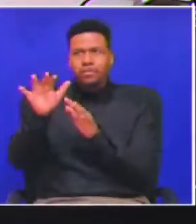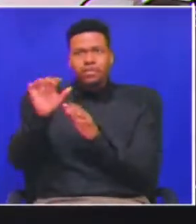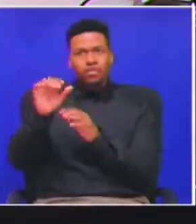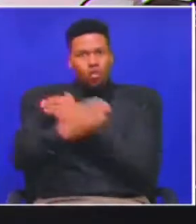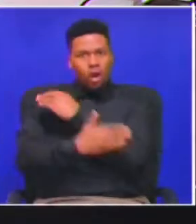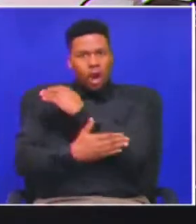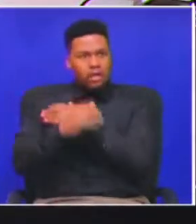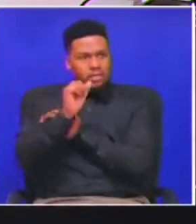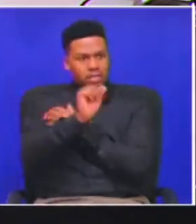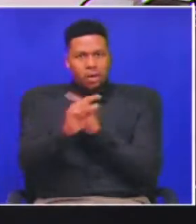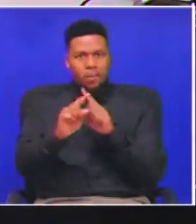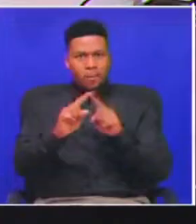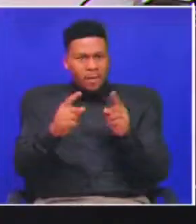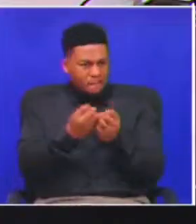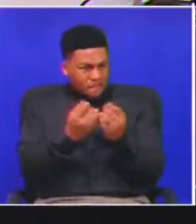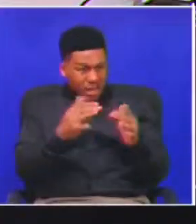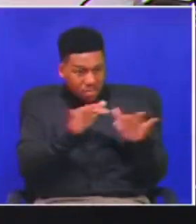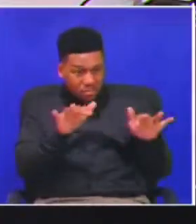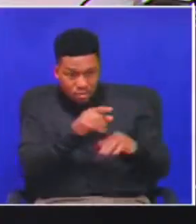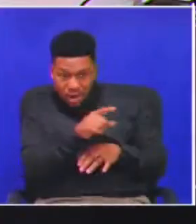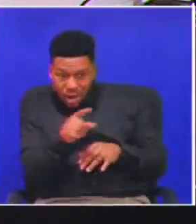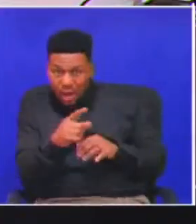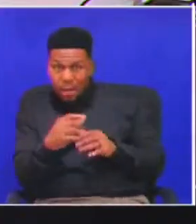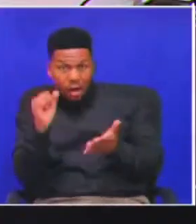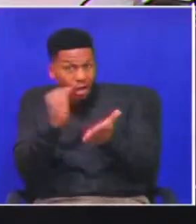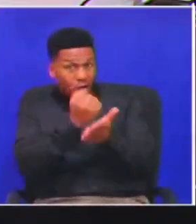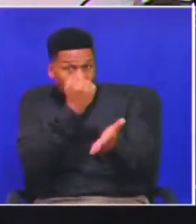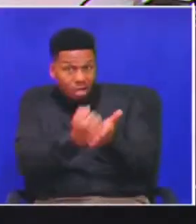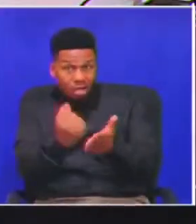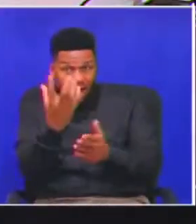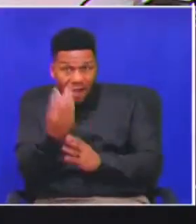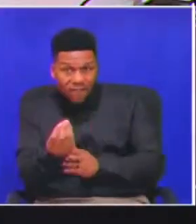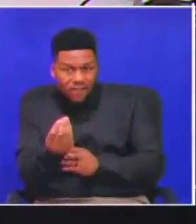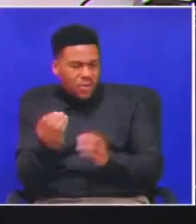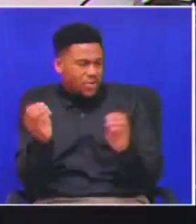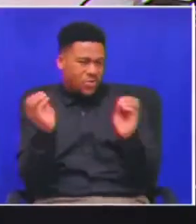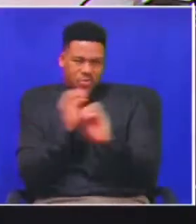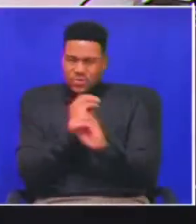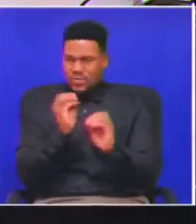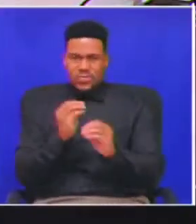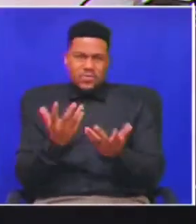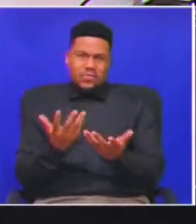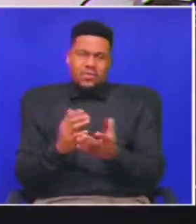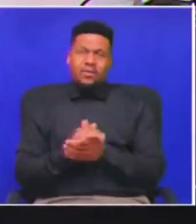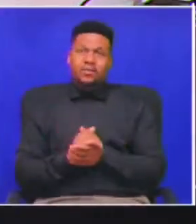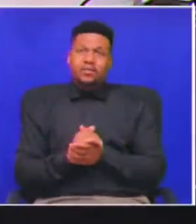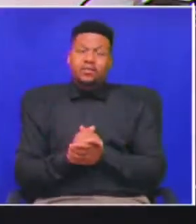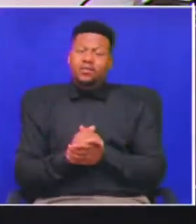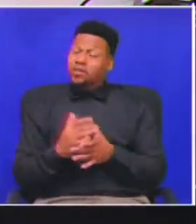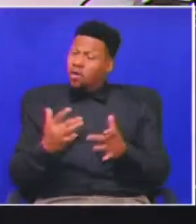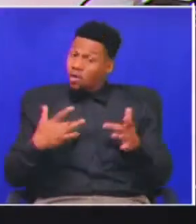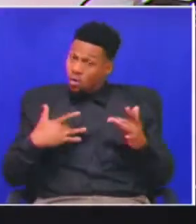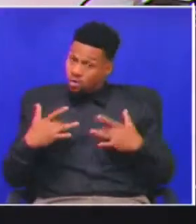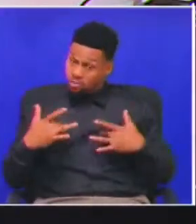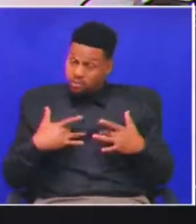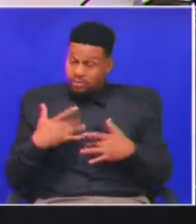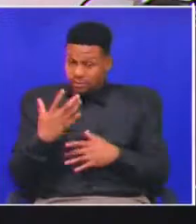South Africans are justifiably concerned about the issue of